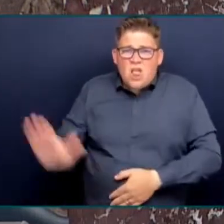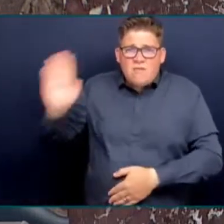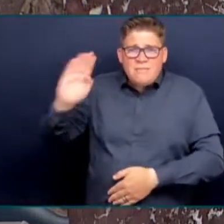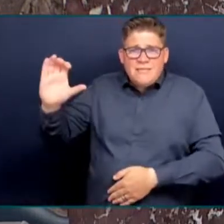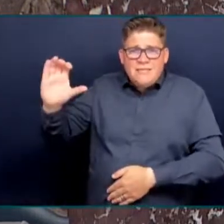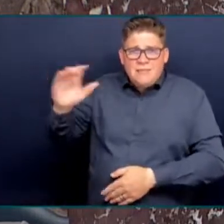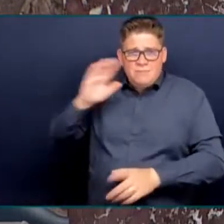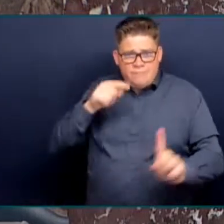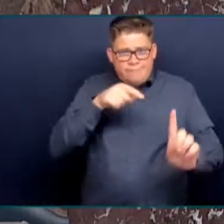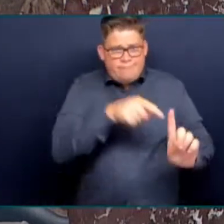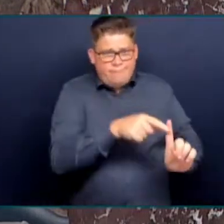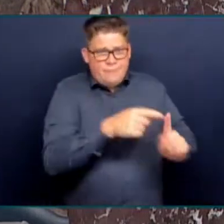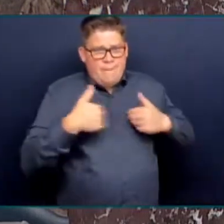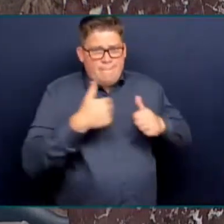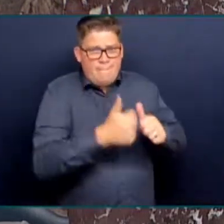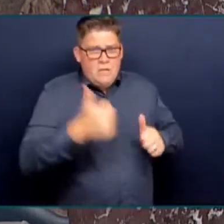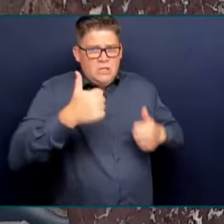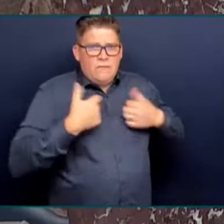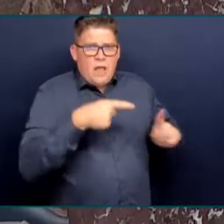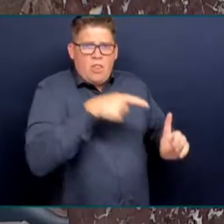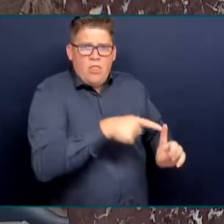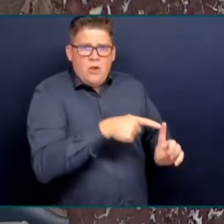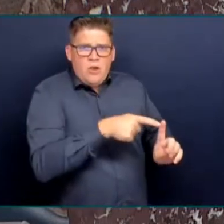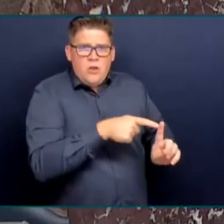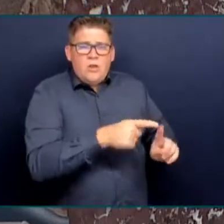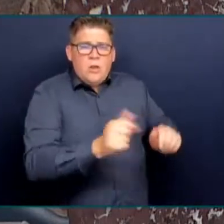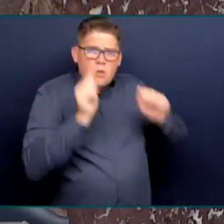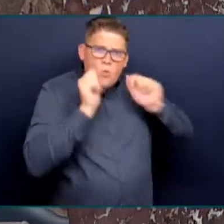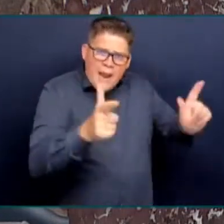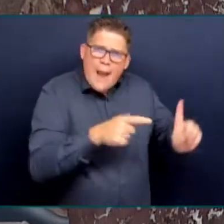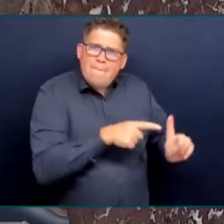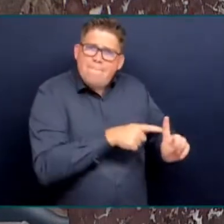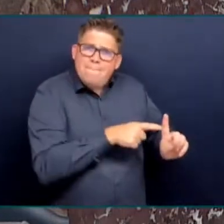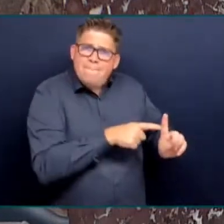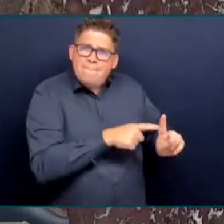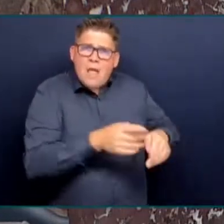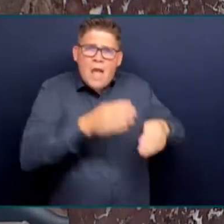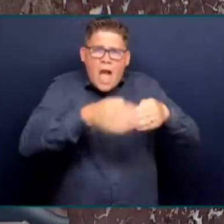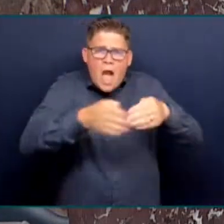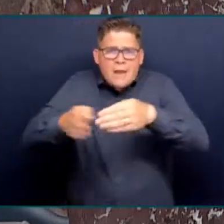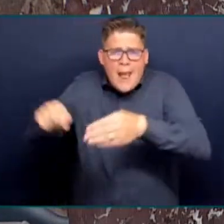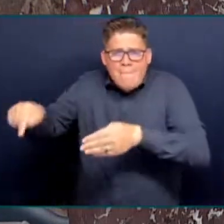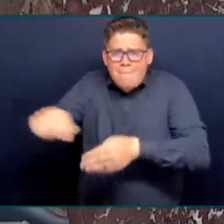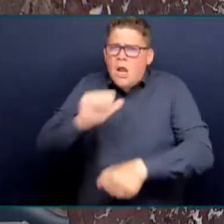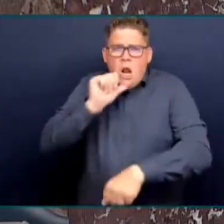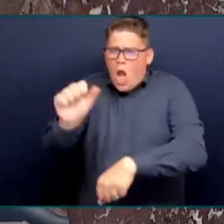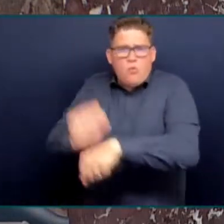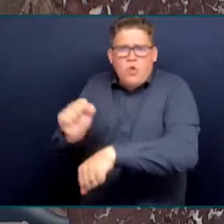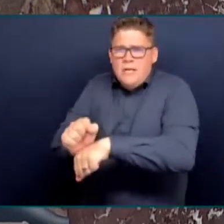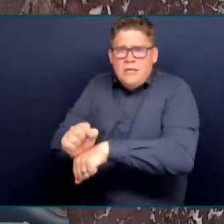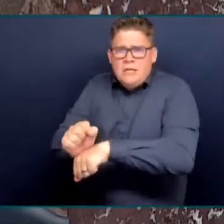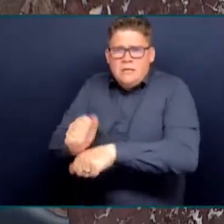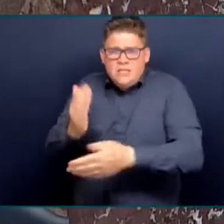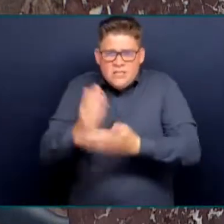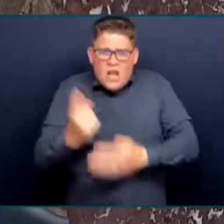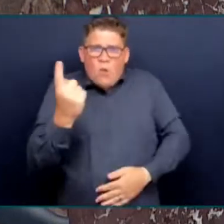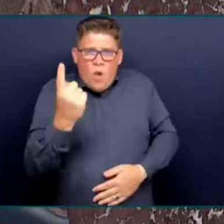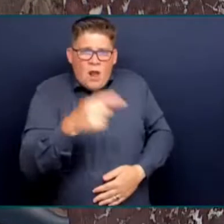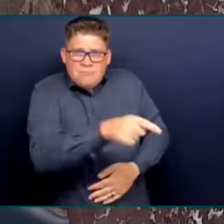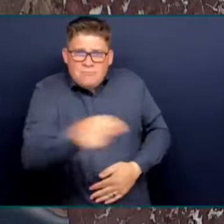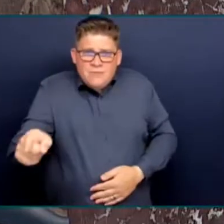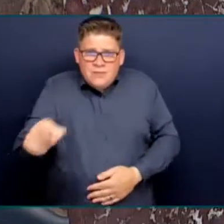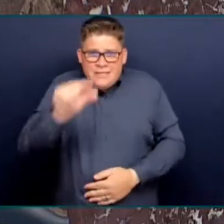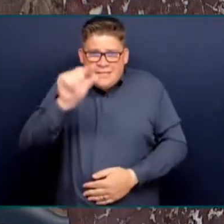not working, and it's time for somebody, anybody in this government to accept responsibility for what's taking place?